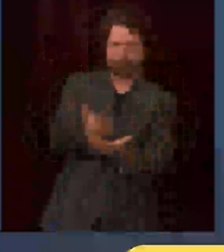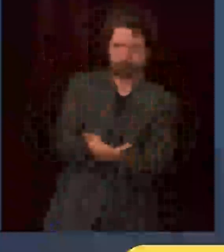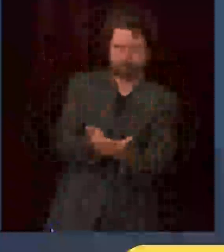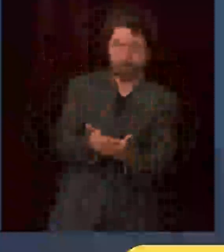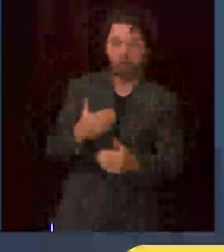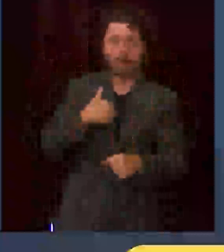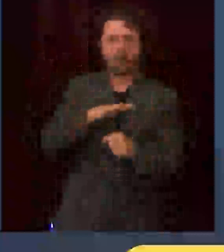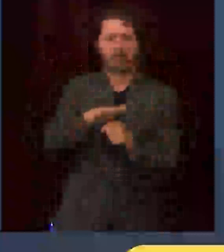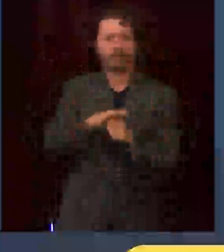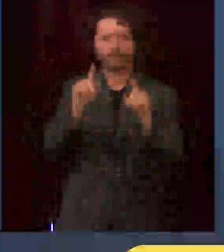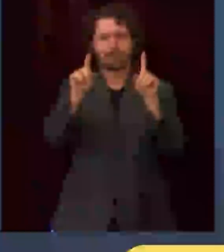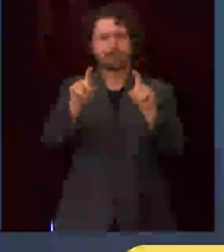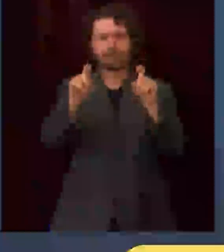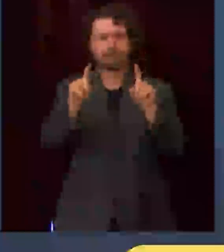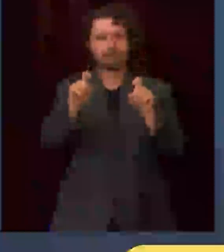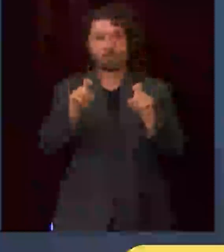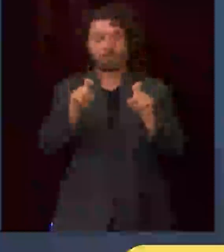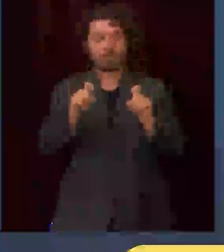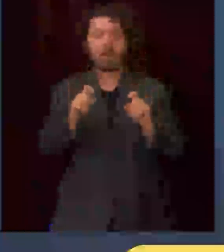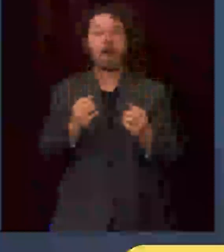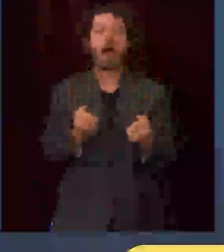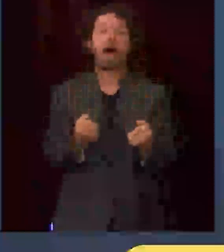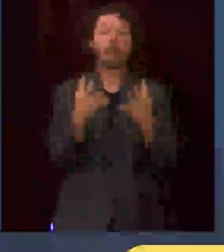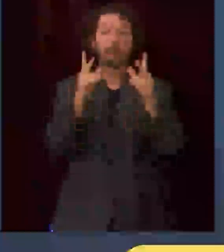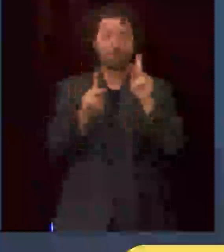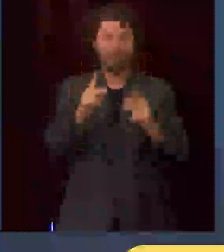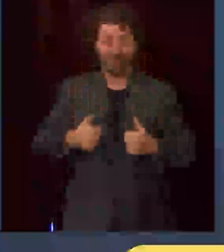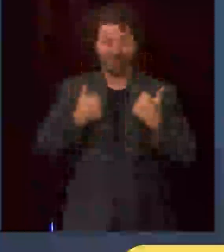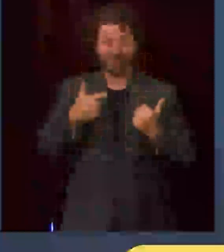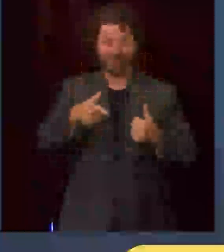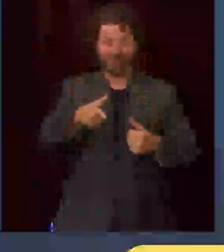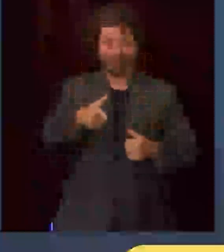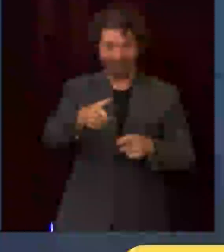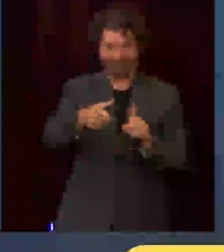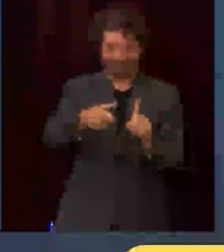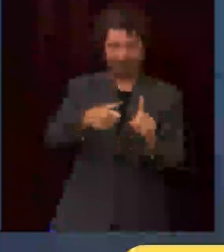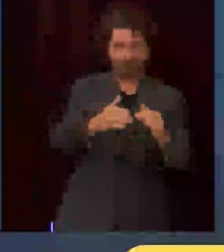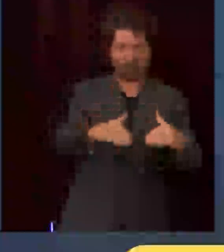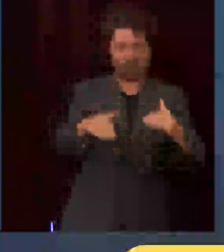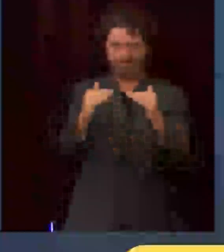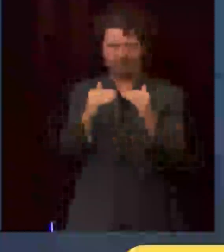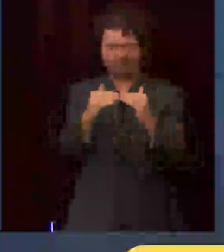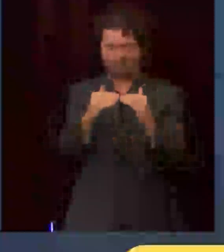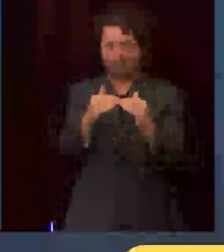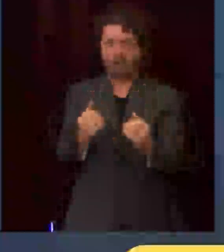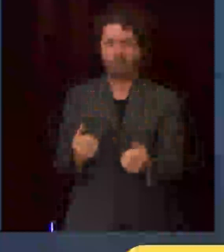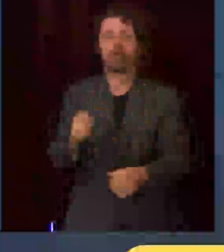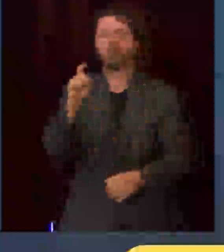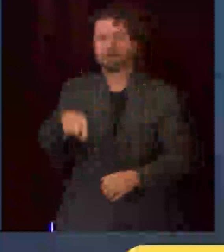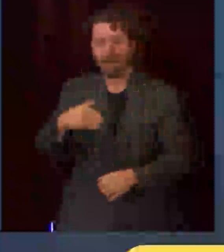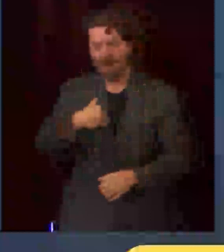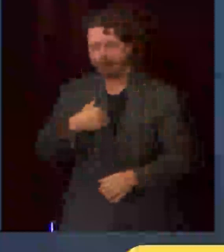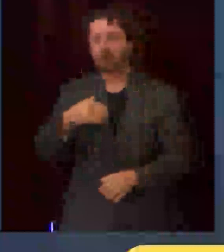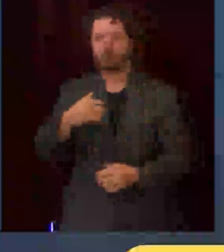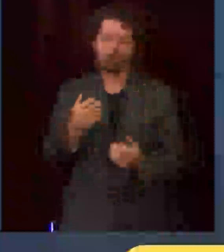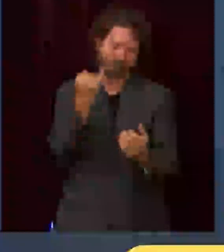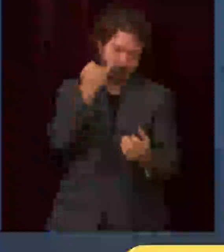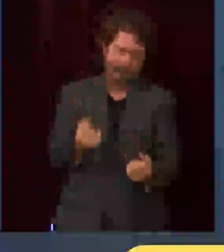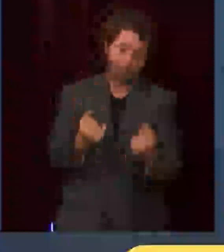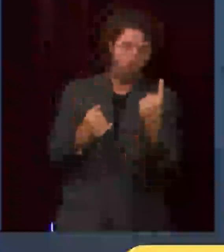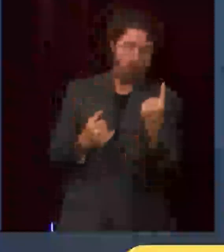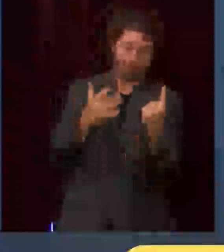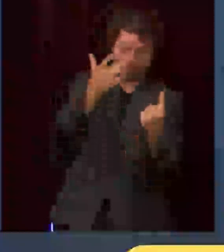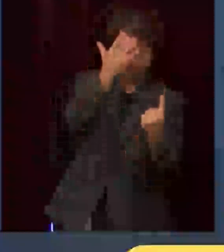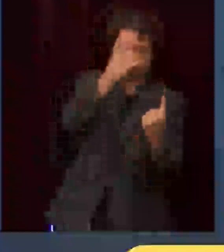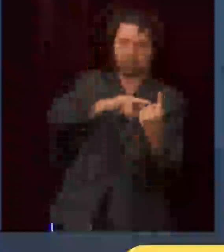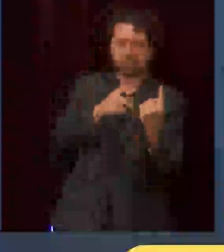been confirmed per day. That equates to a positive test rate of just about 2%. They'll also need to